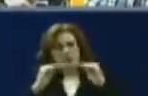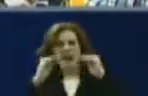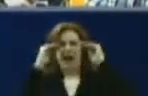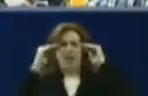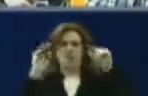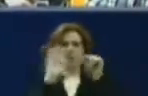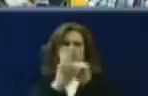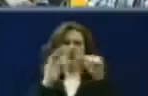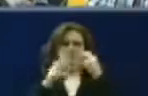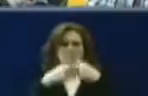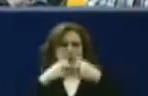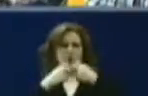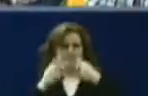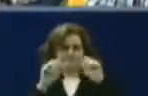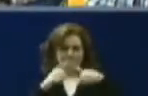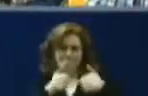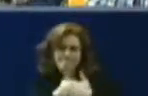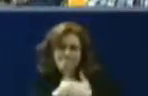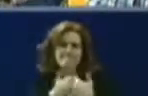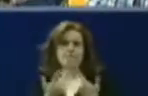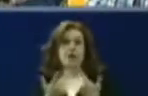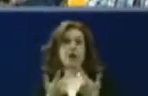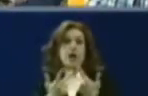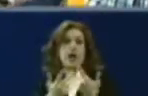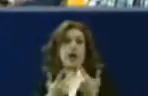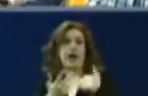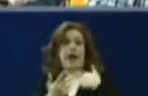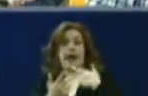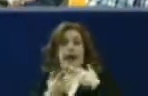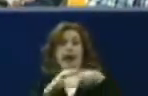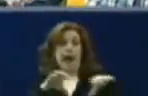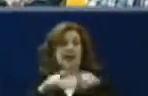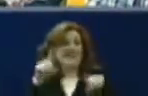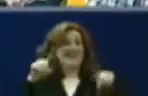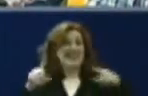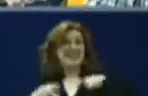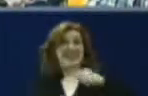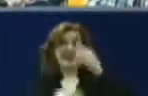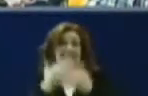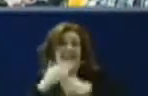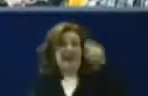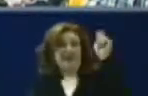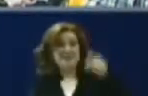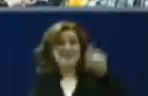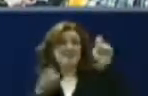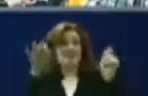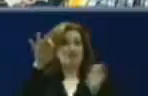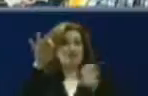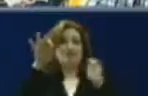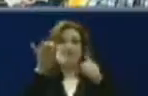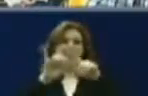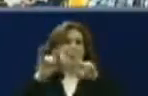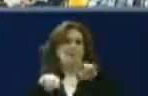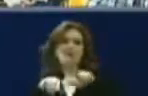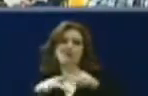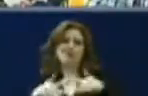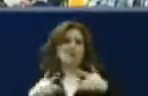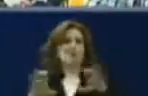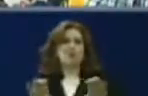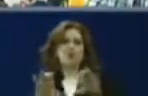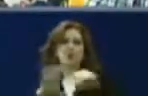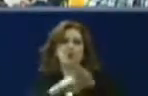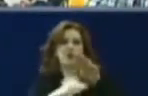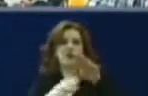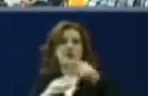us. We get the chance to work on activities like hand chimes that we would not normally get a chance to do. To summarize our sixth grade